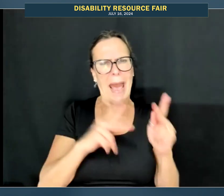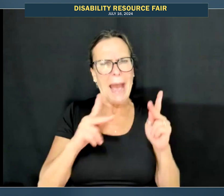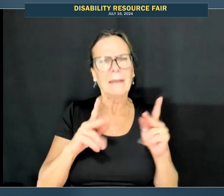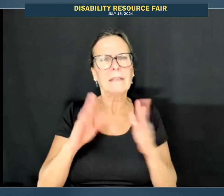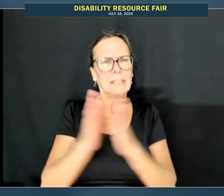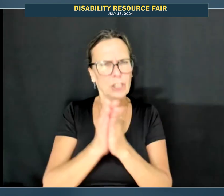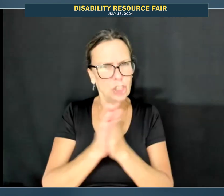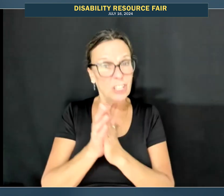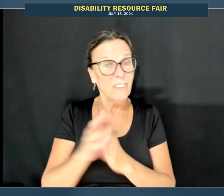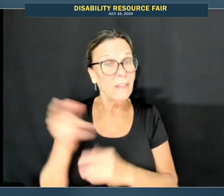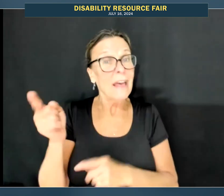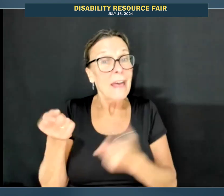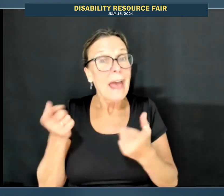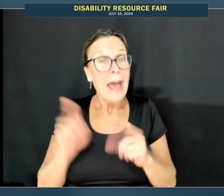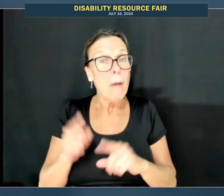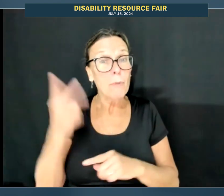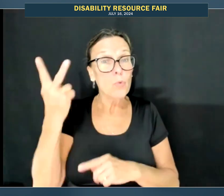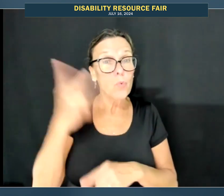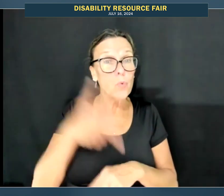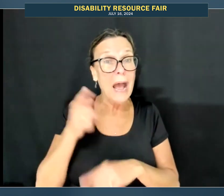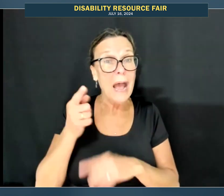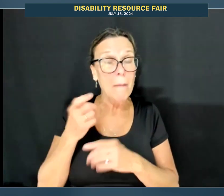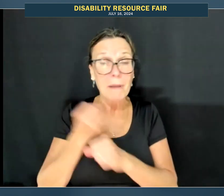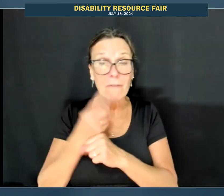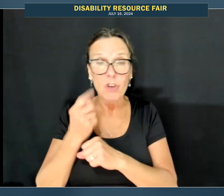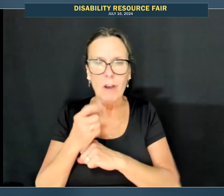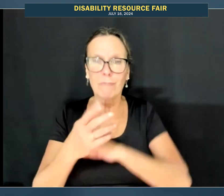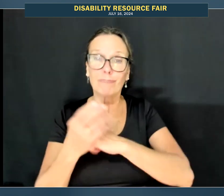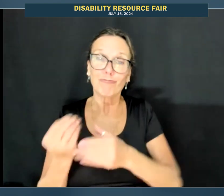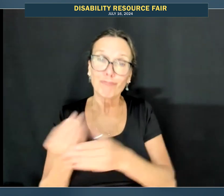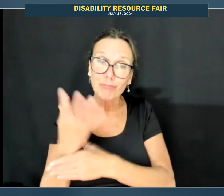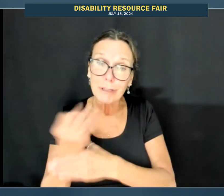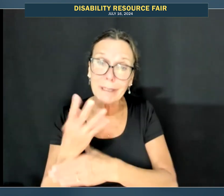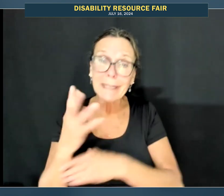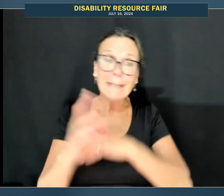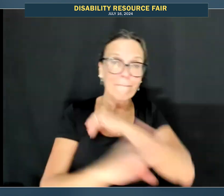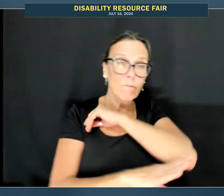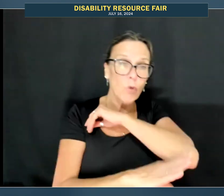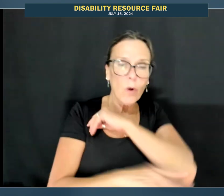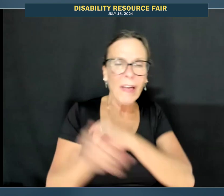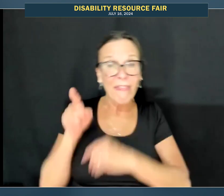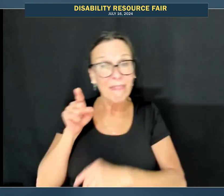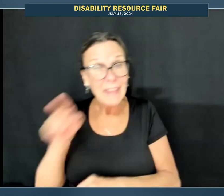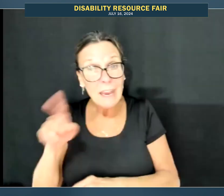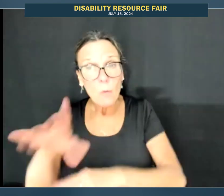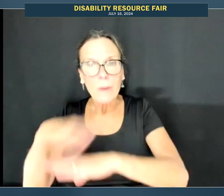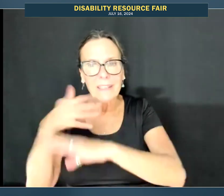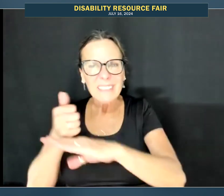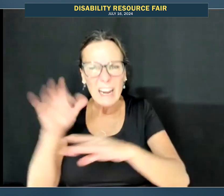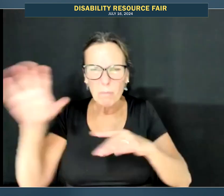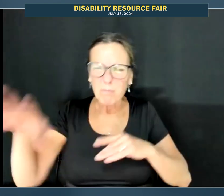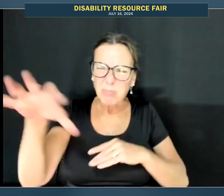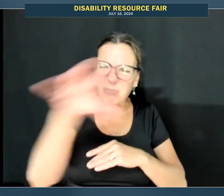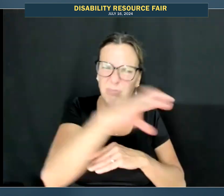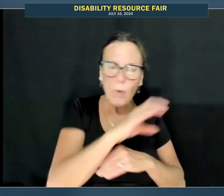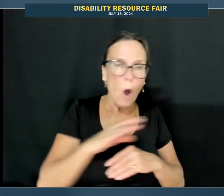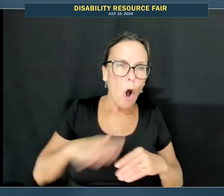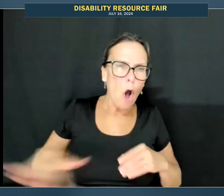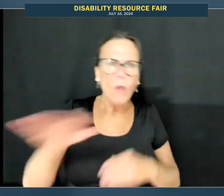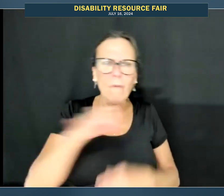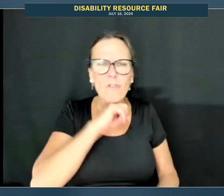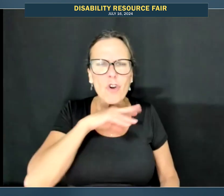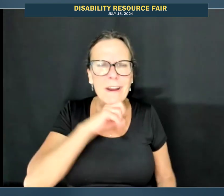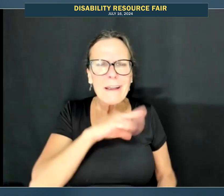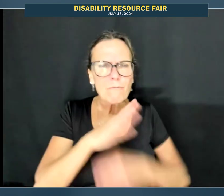place twice a year, usually in the spring and usually in the fall. And at those events, we set up spots all over Hampshire County for